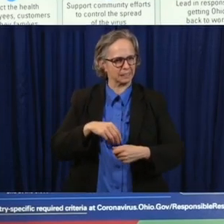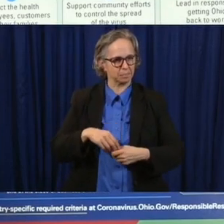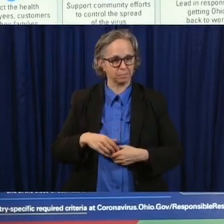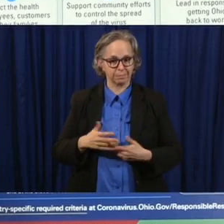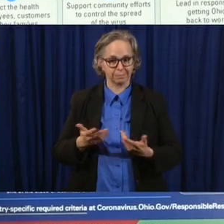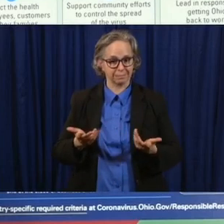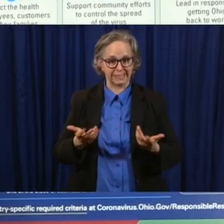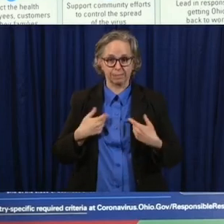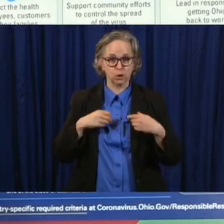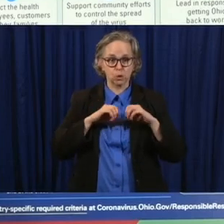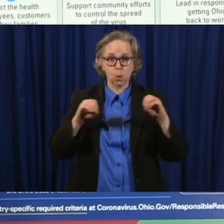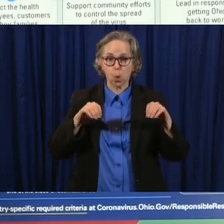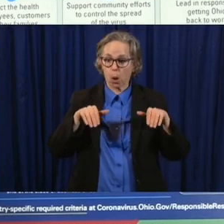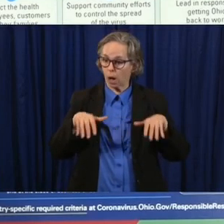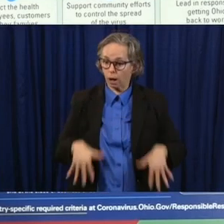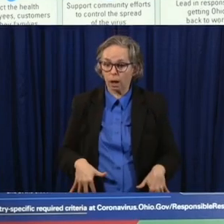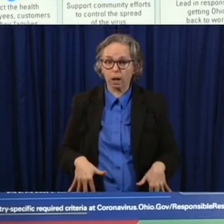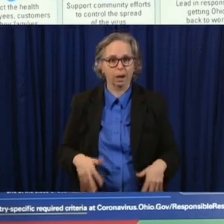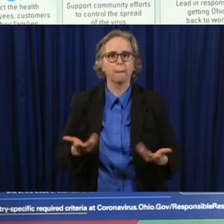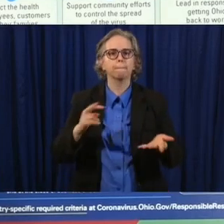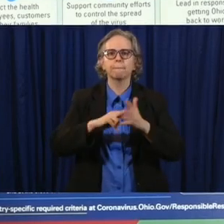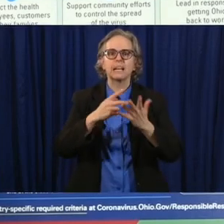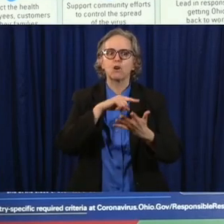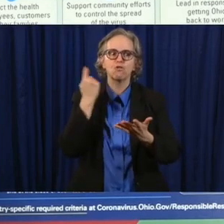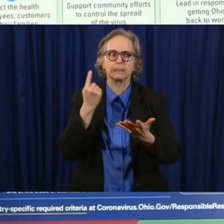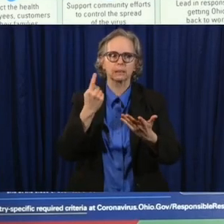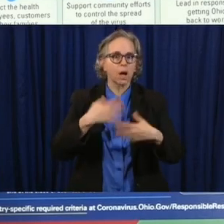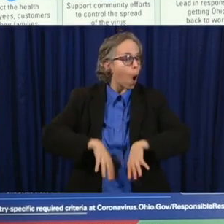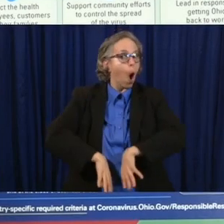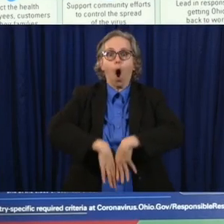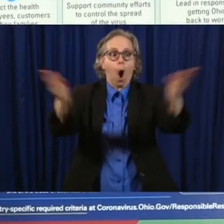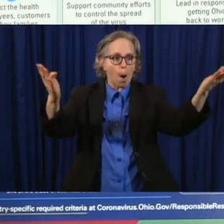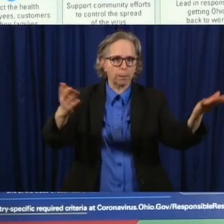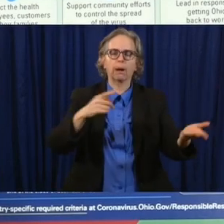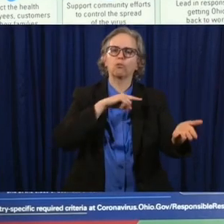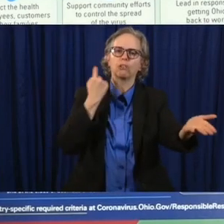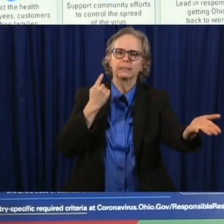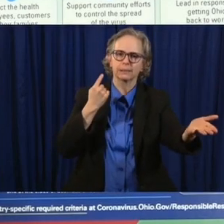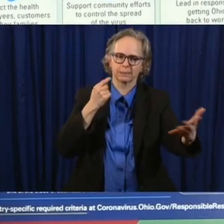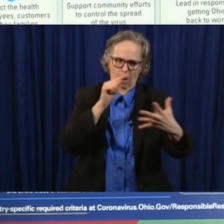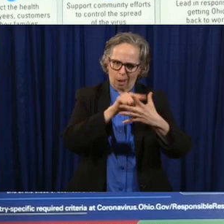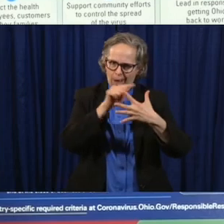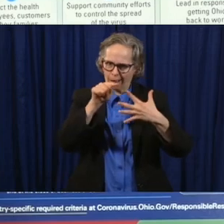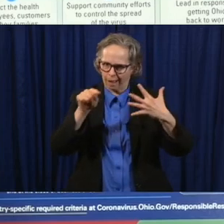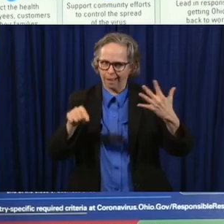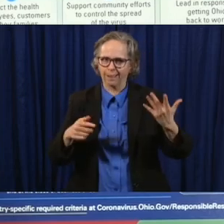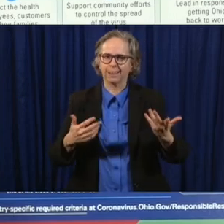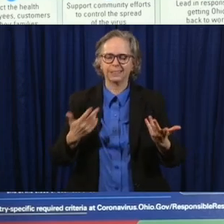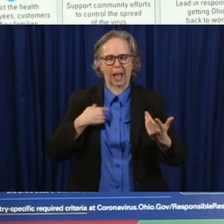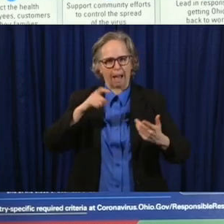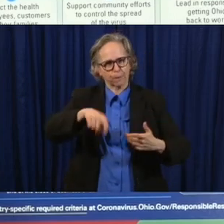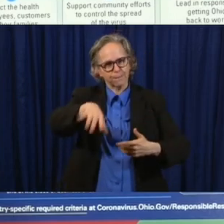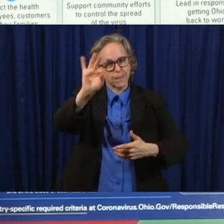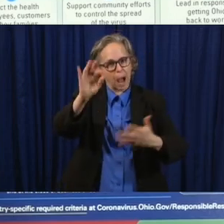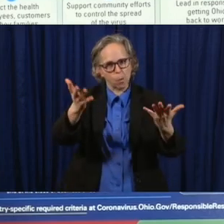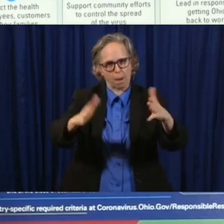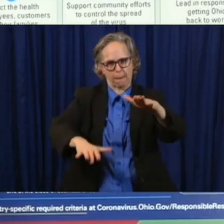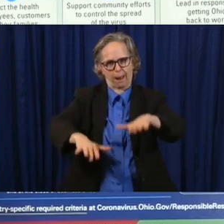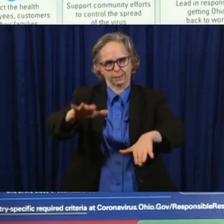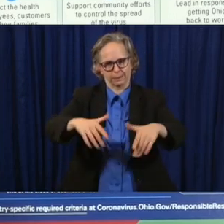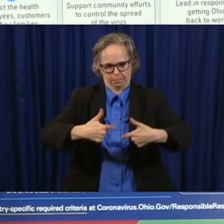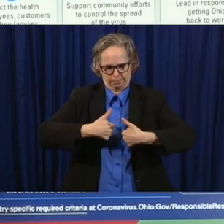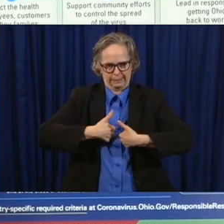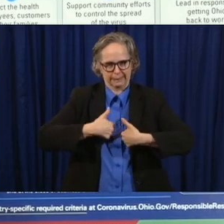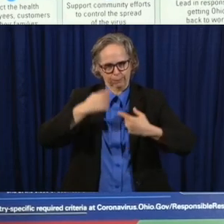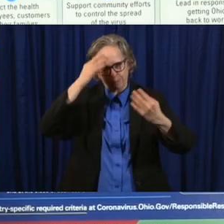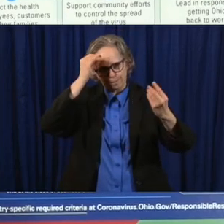And if we'd done that, the big risk, of course, is our economy continues to go down, and all the